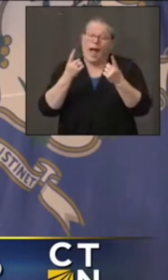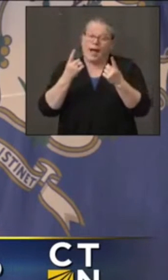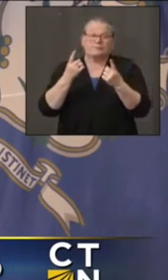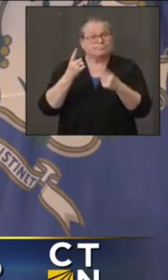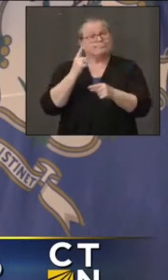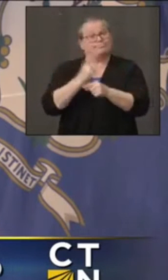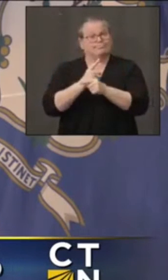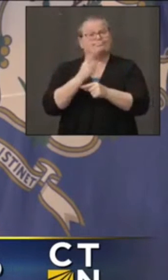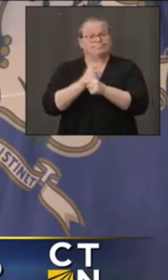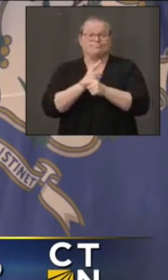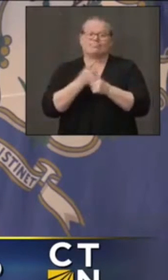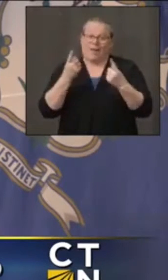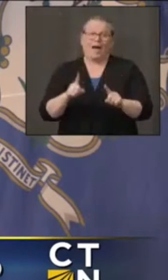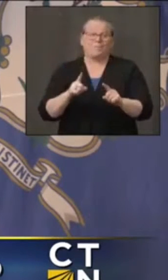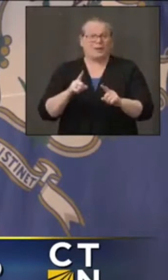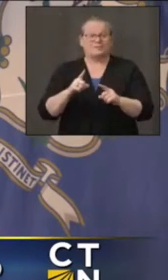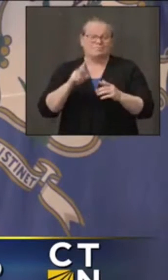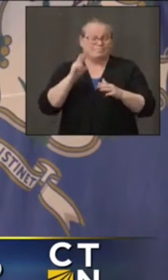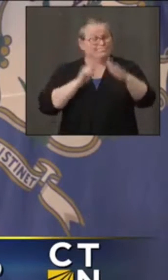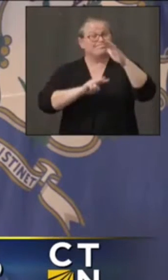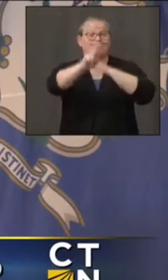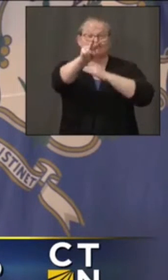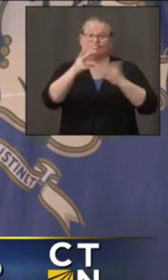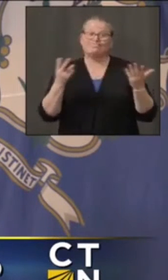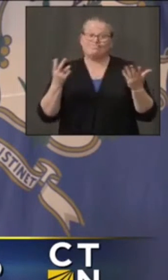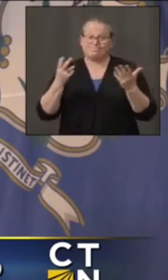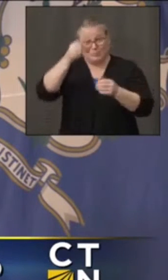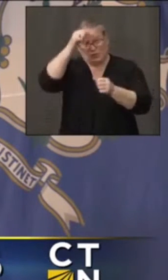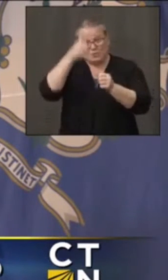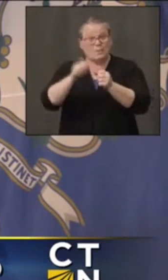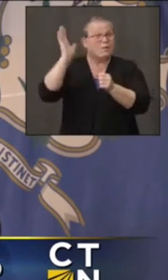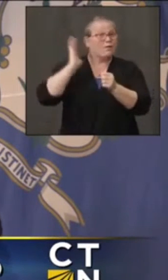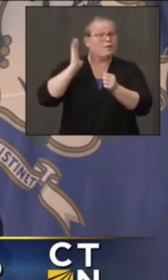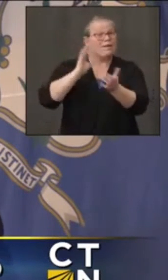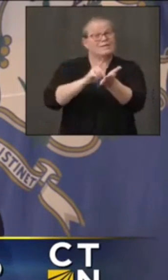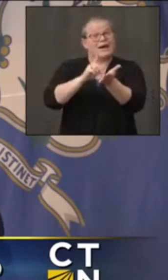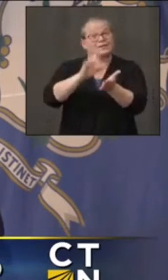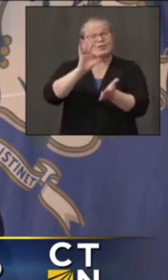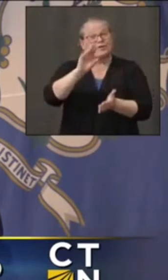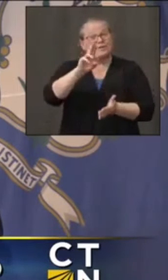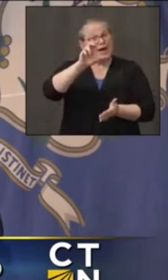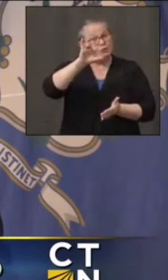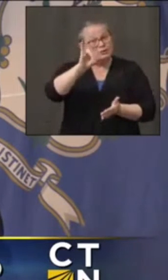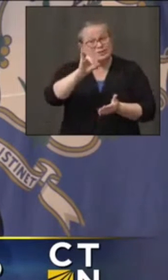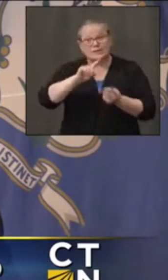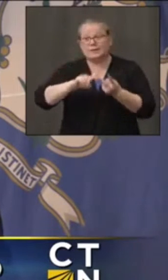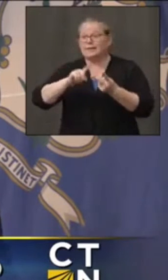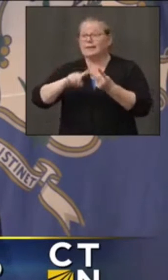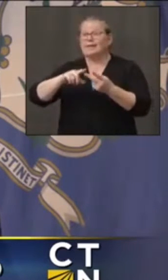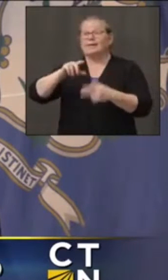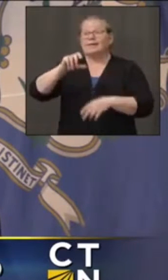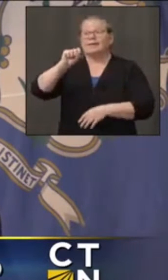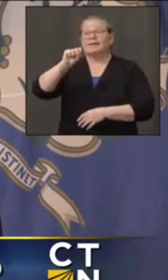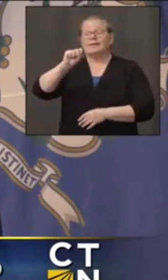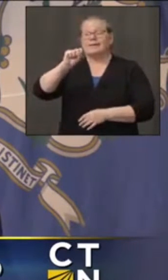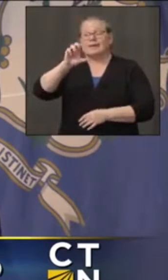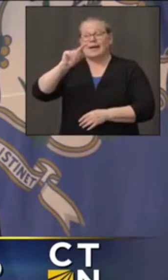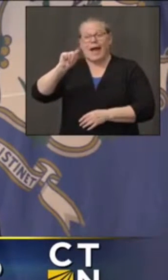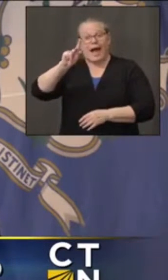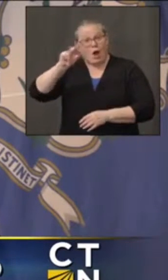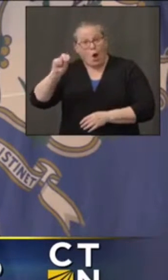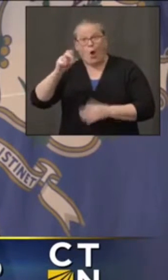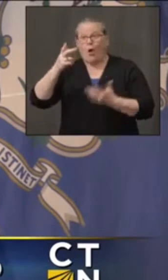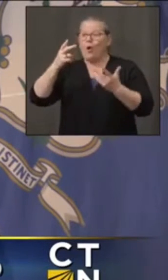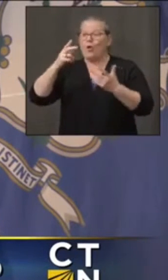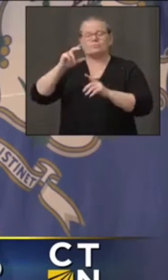Dr. Fauci and Scott Gottlieb and Dr. Cohen, everybody was saying in 1918 you had a second resurgence. In 2020